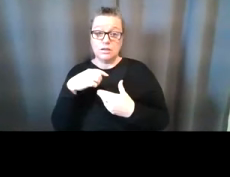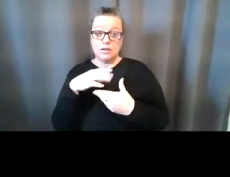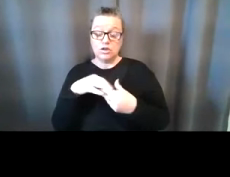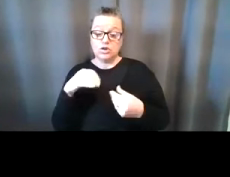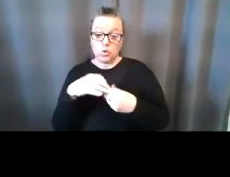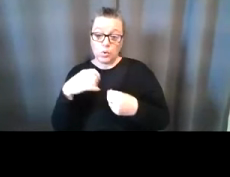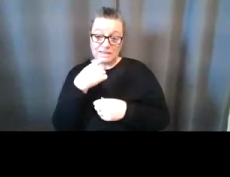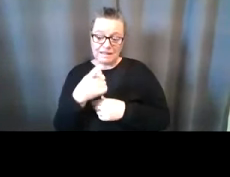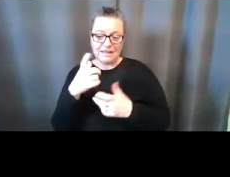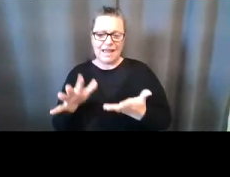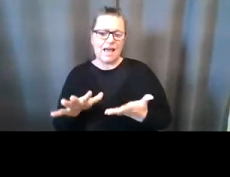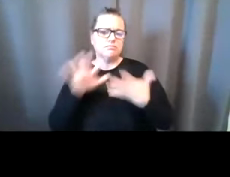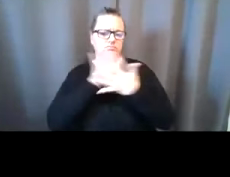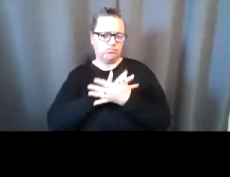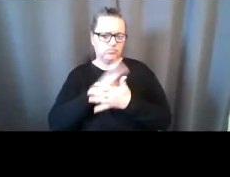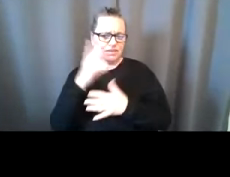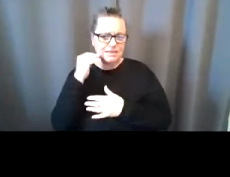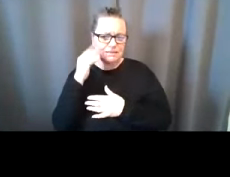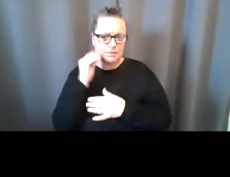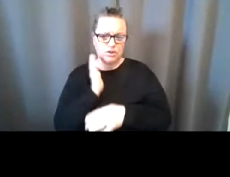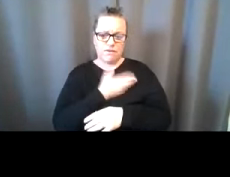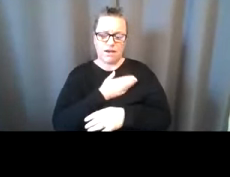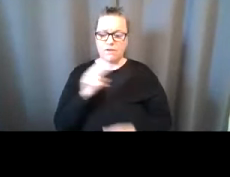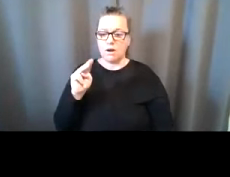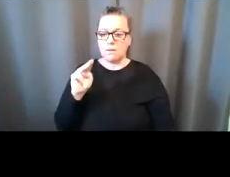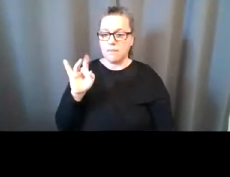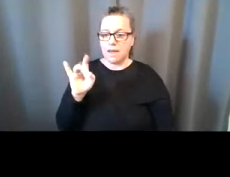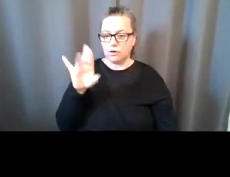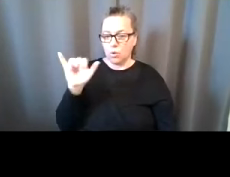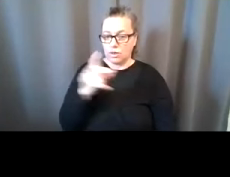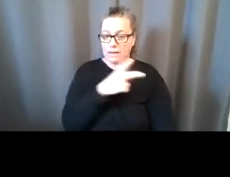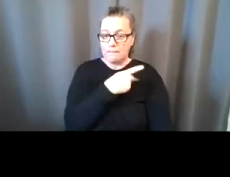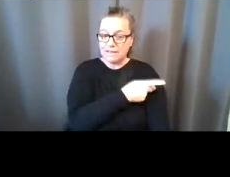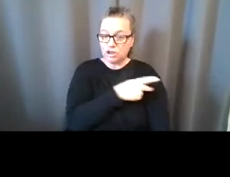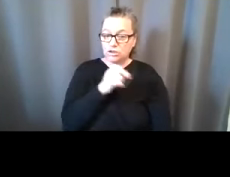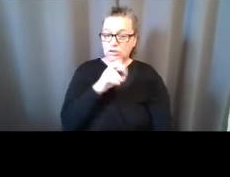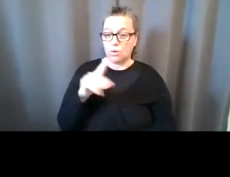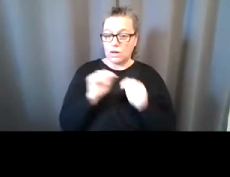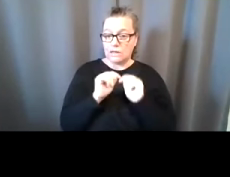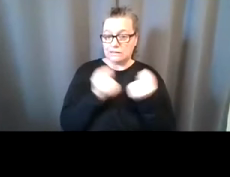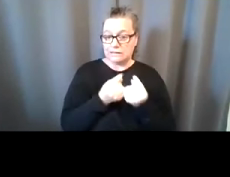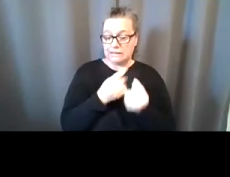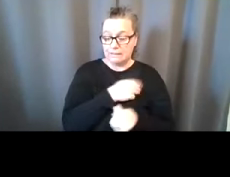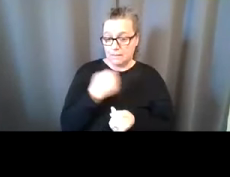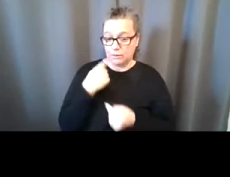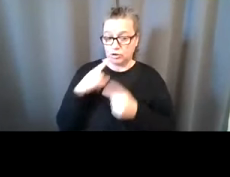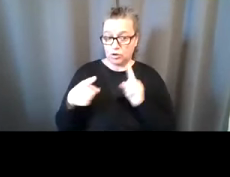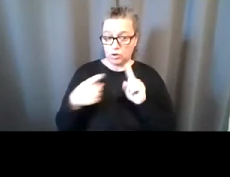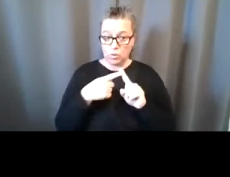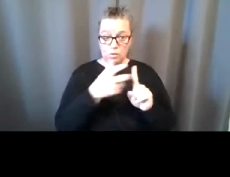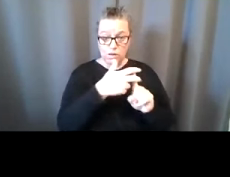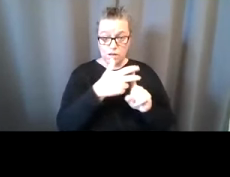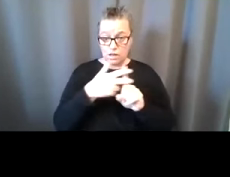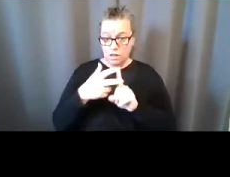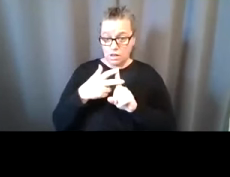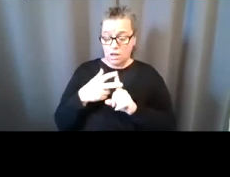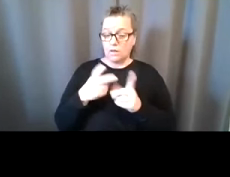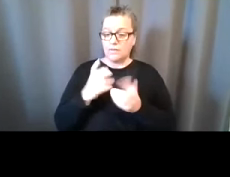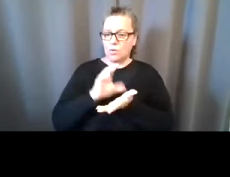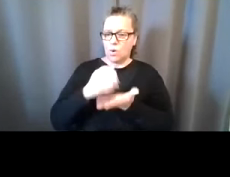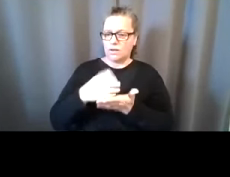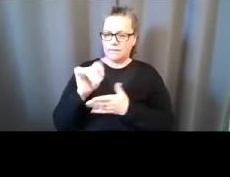obscure and the experiences of our minority community patients or team members. When we solicit qualitative data from our team members